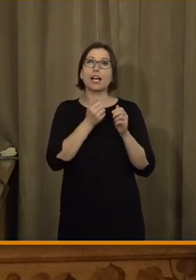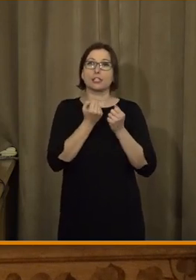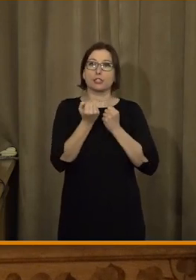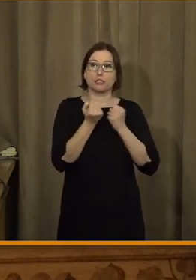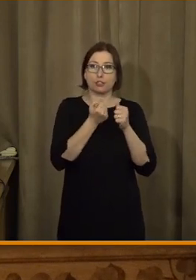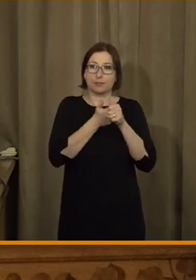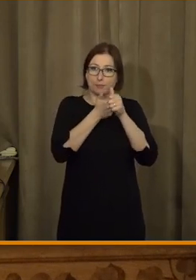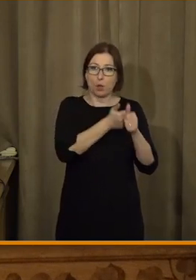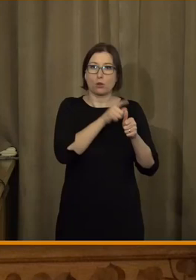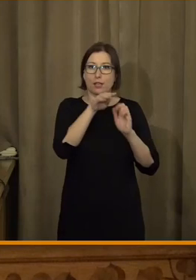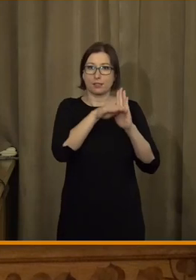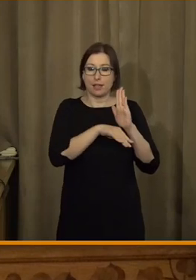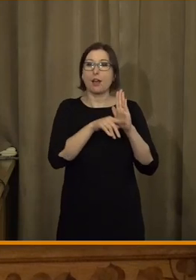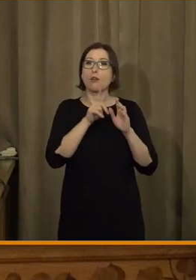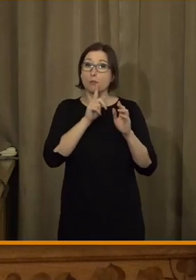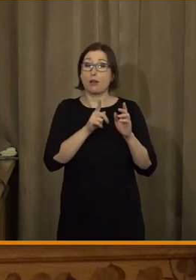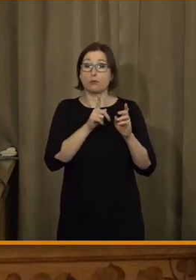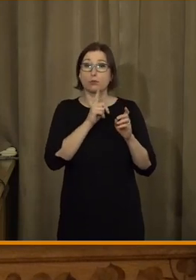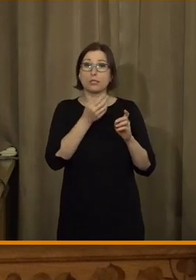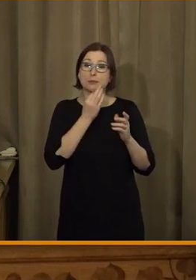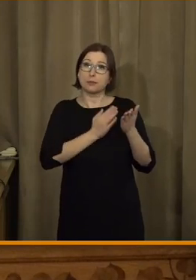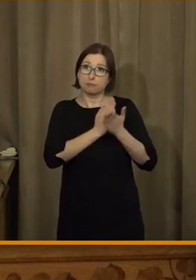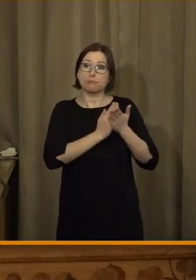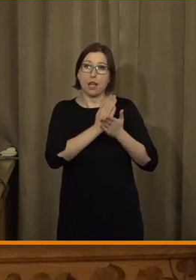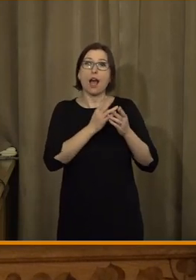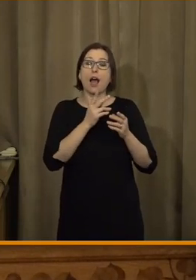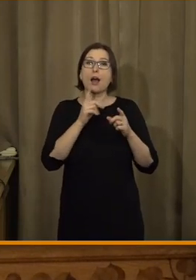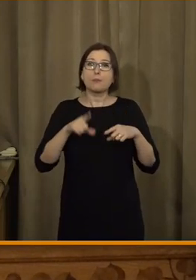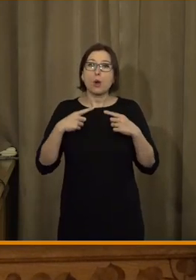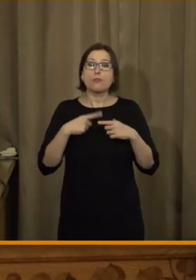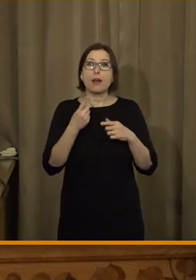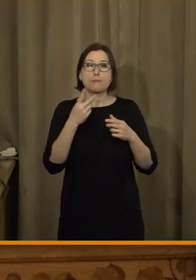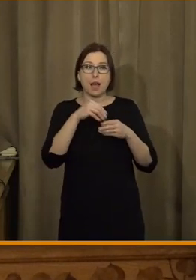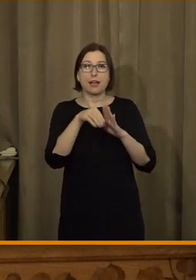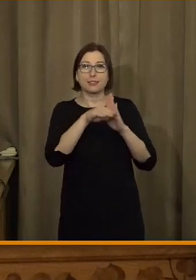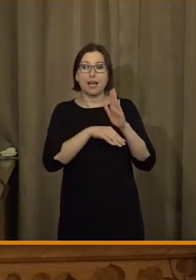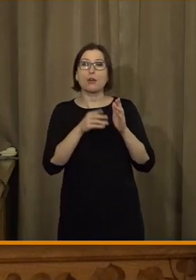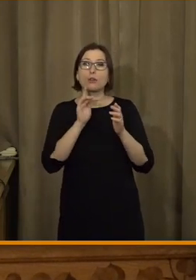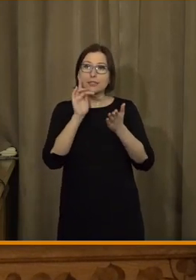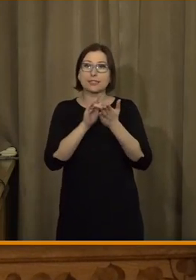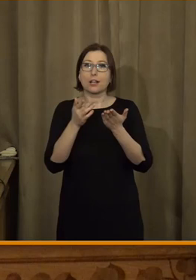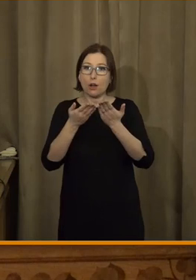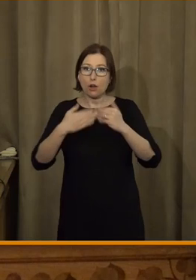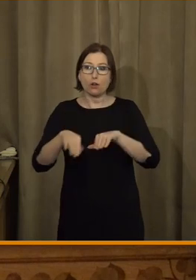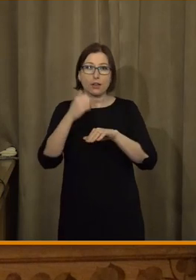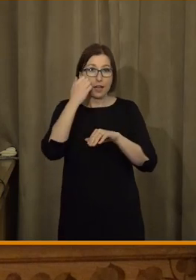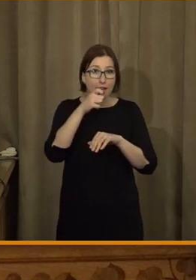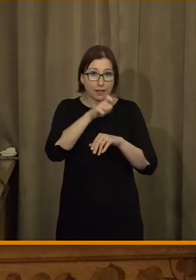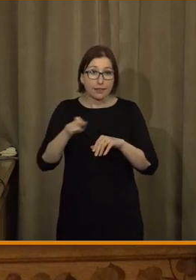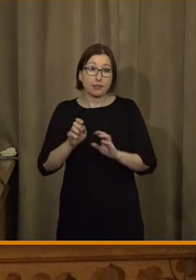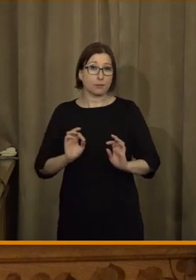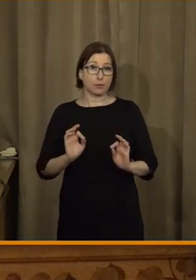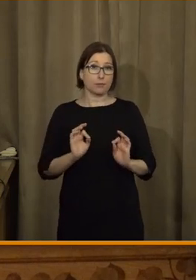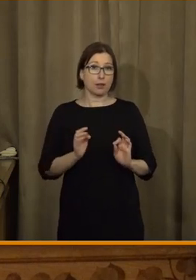a good sense, to use the measures of law in order to be fine.